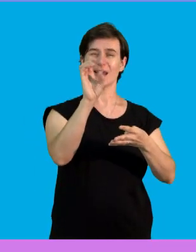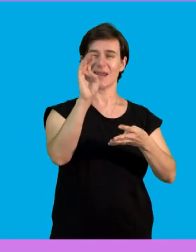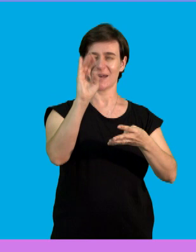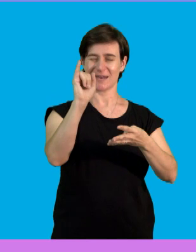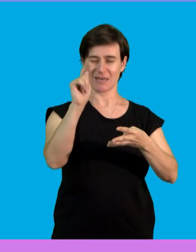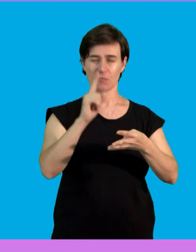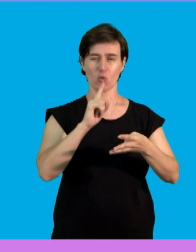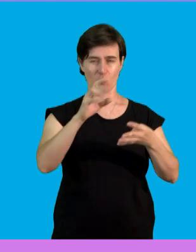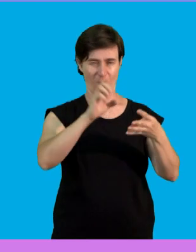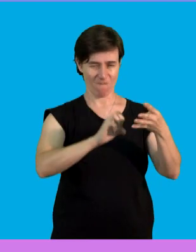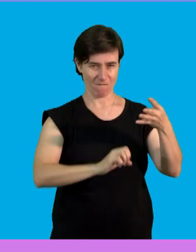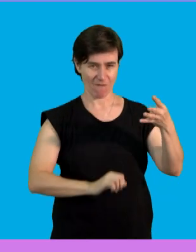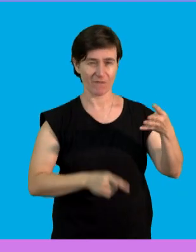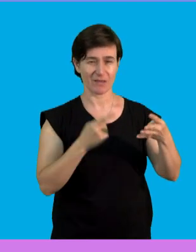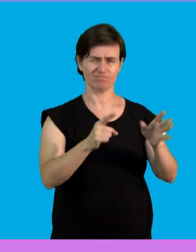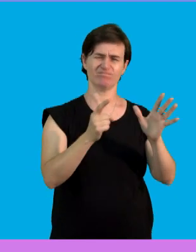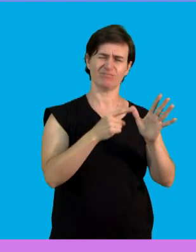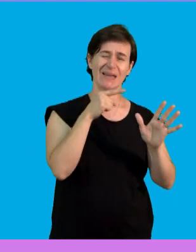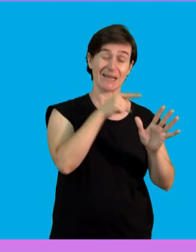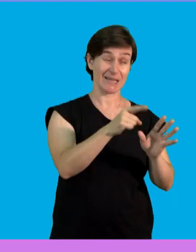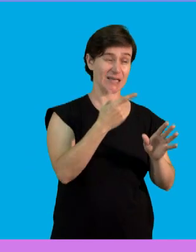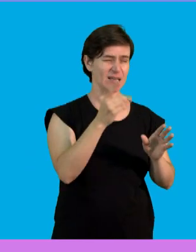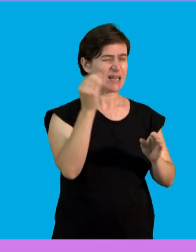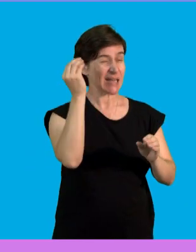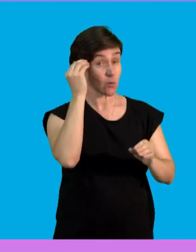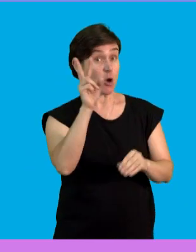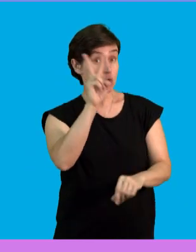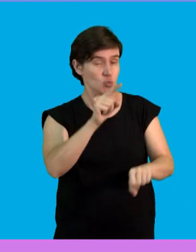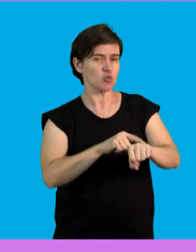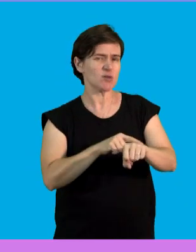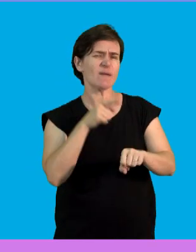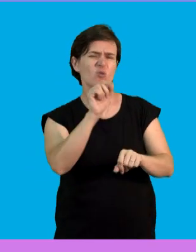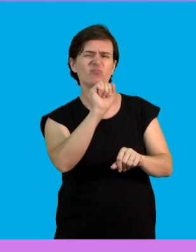inquires twice about his balance over the